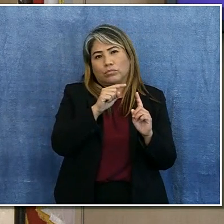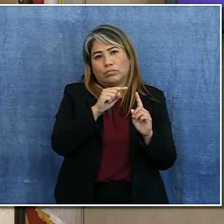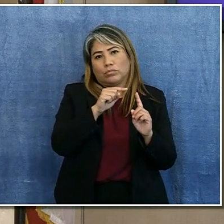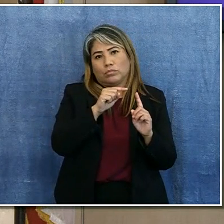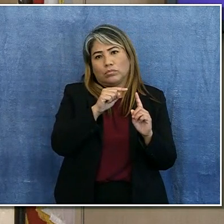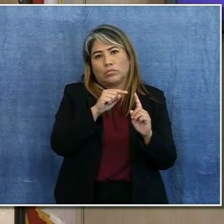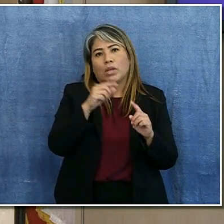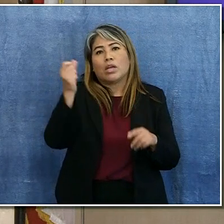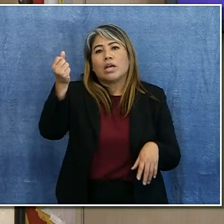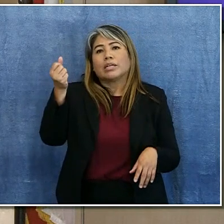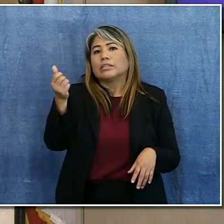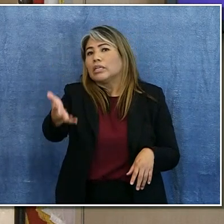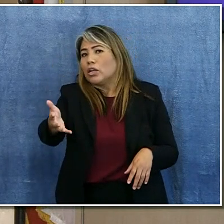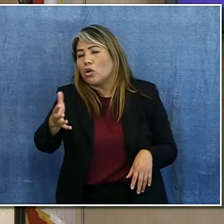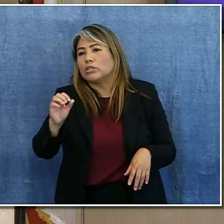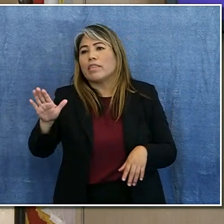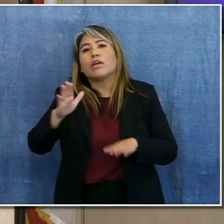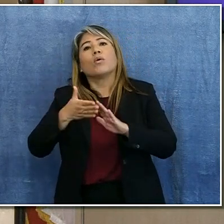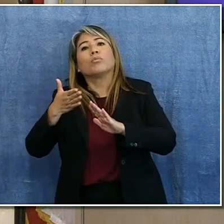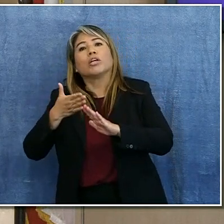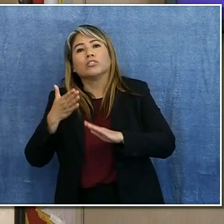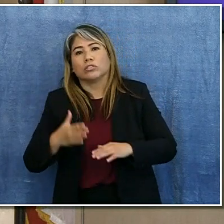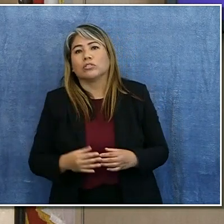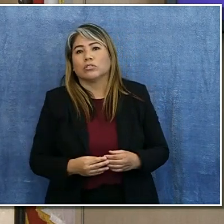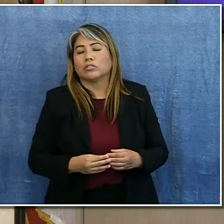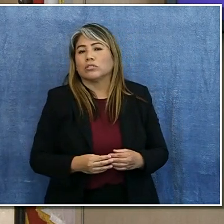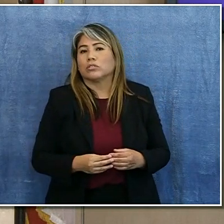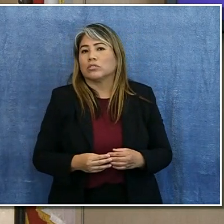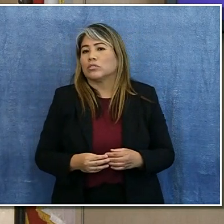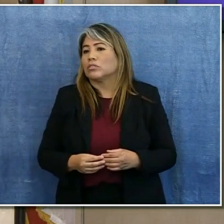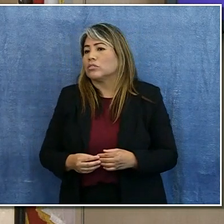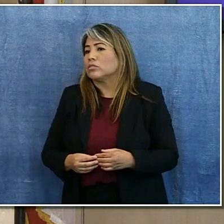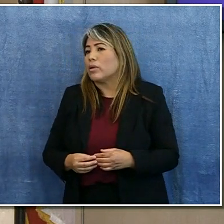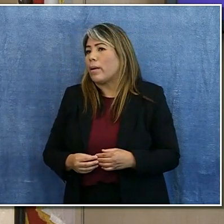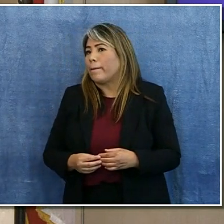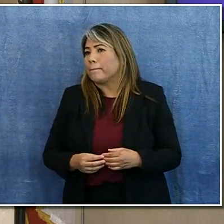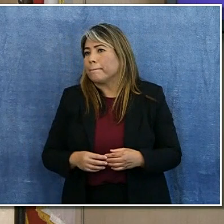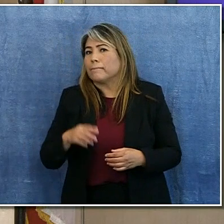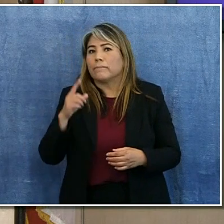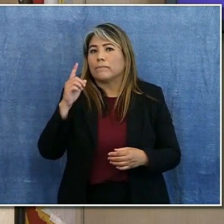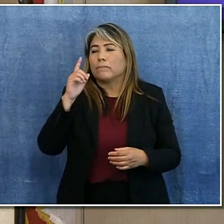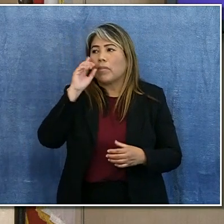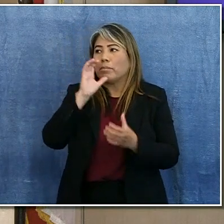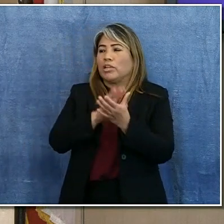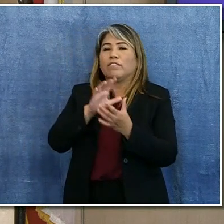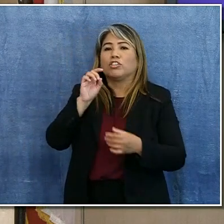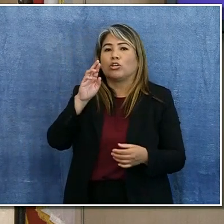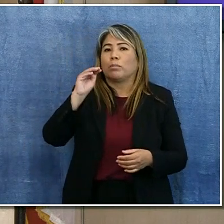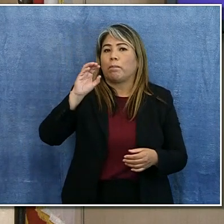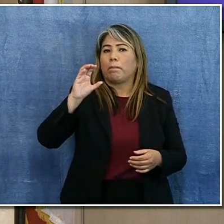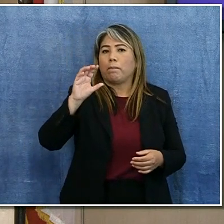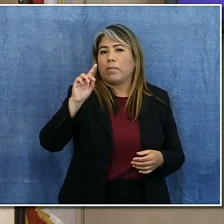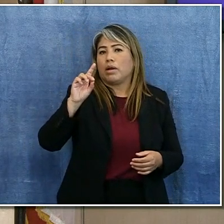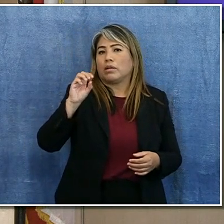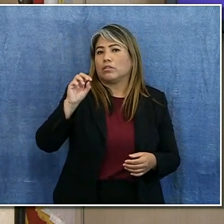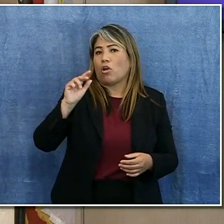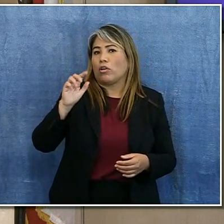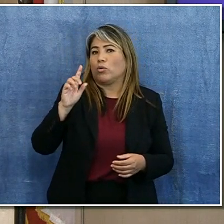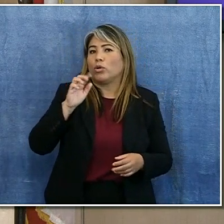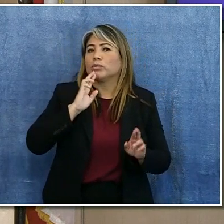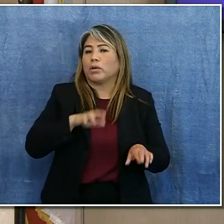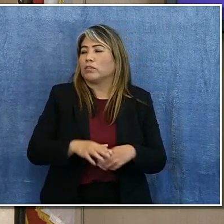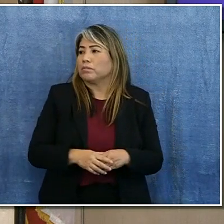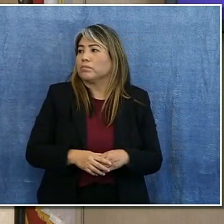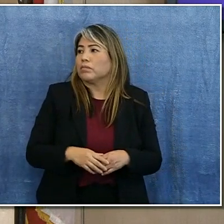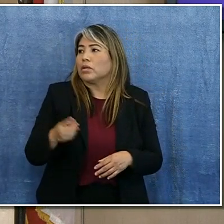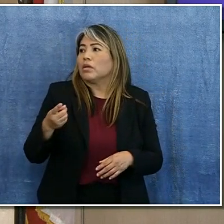the casinos and their operation, and I believe Dr. McDonald is going to respond to that question. Okay, so